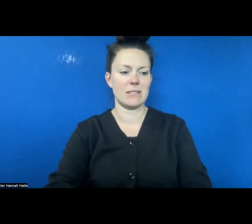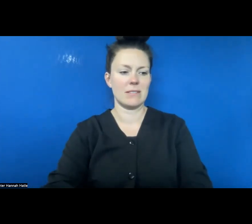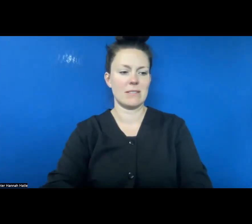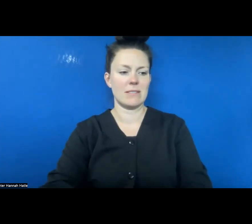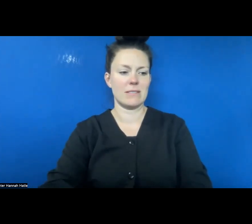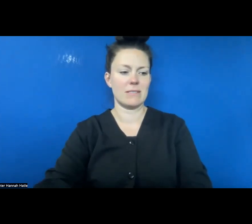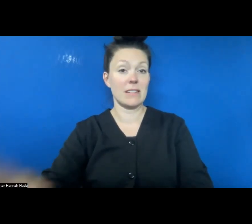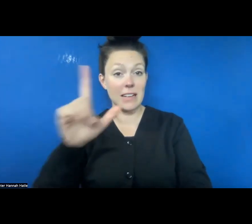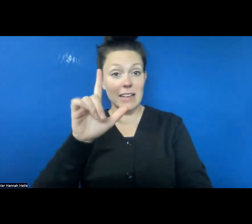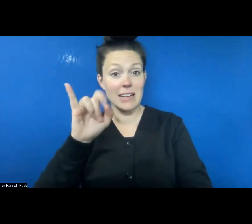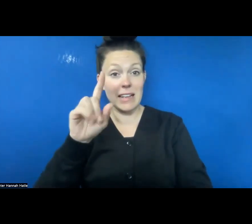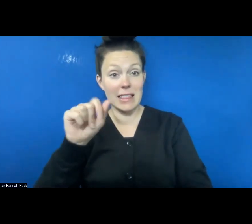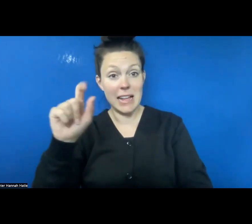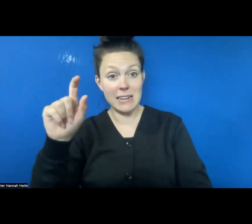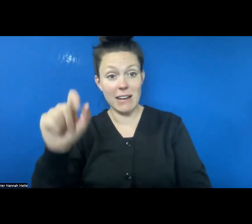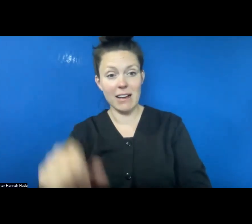Linda.